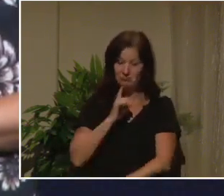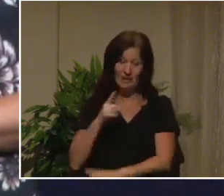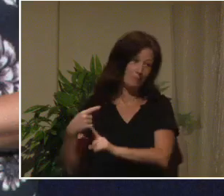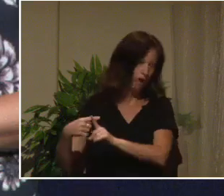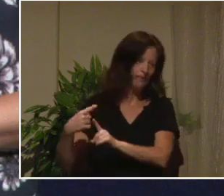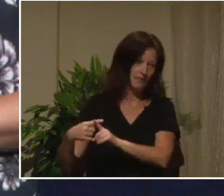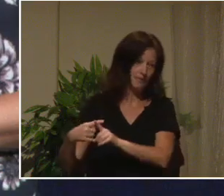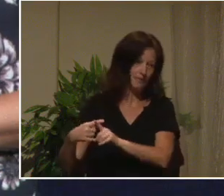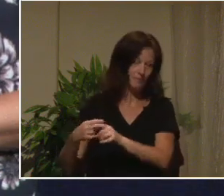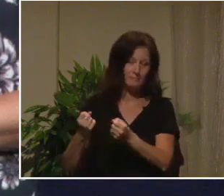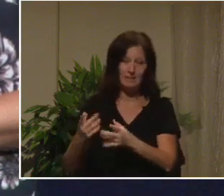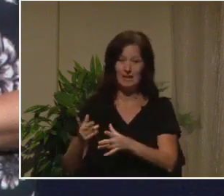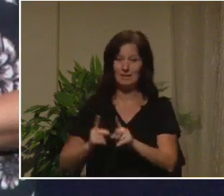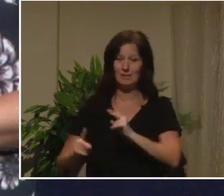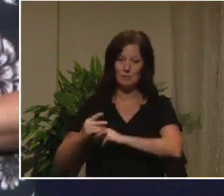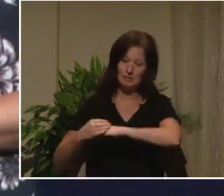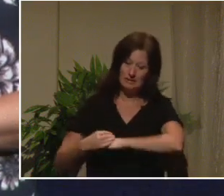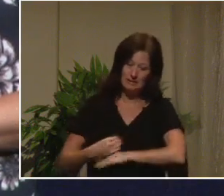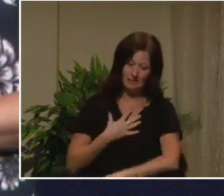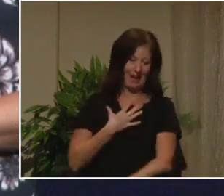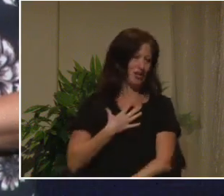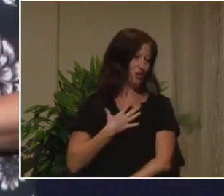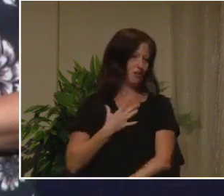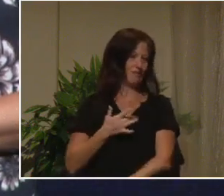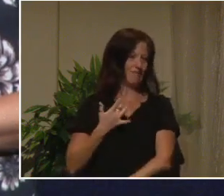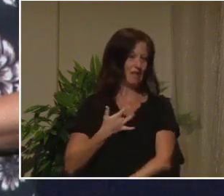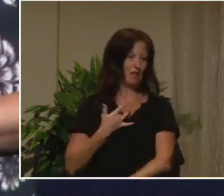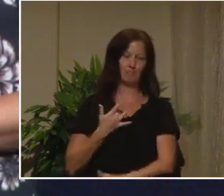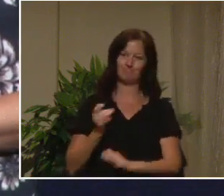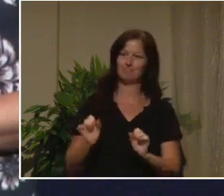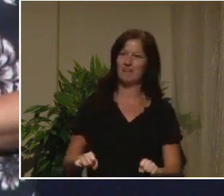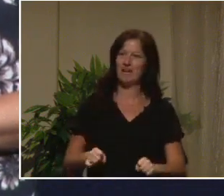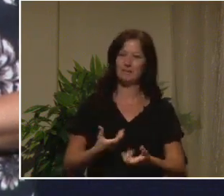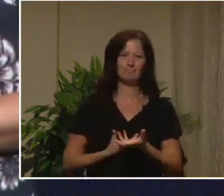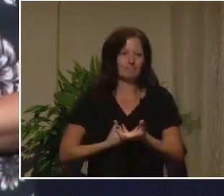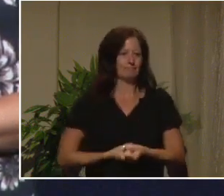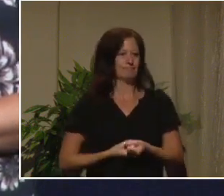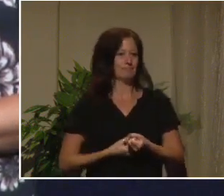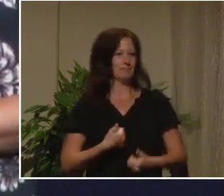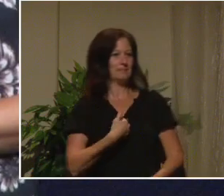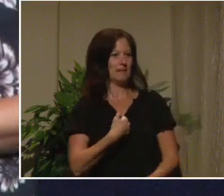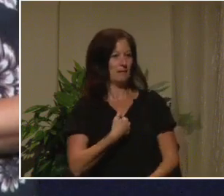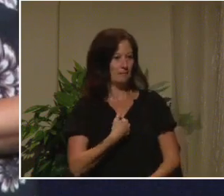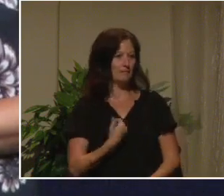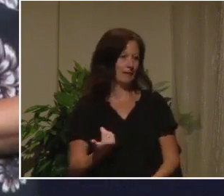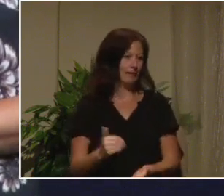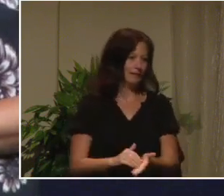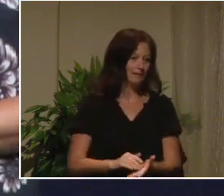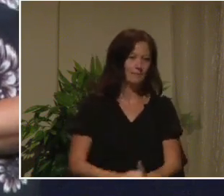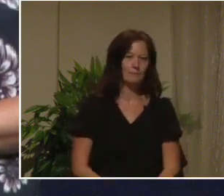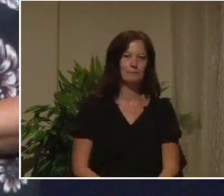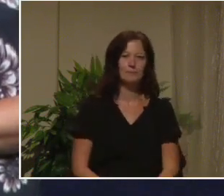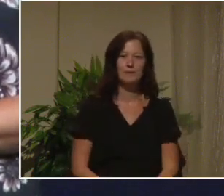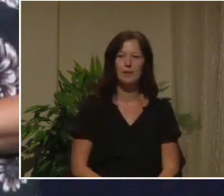been inspired to want to lead themselves because they felt so convicted. One of them in particular I could